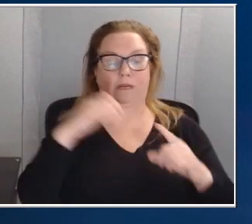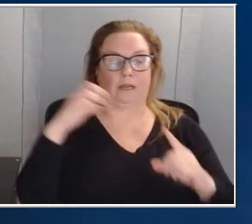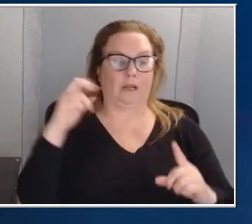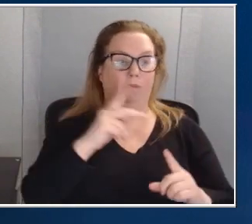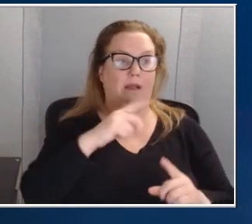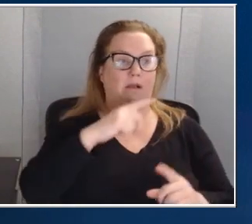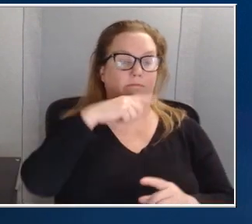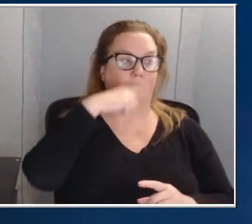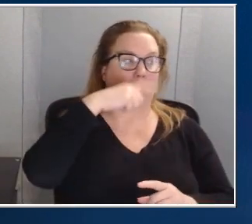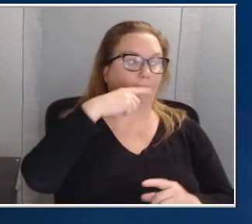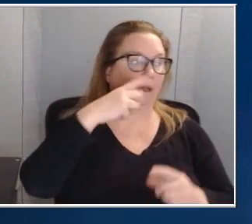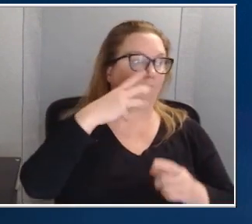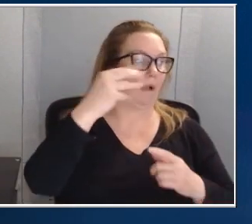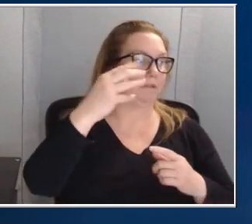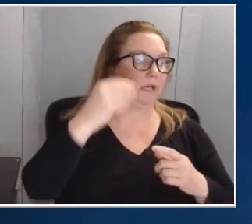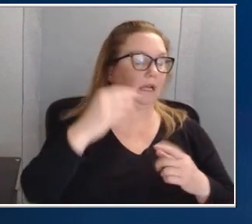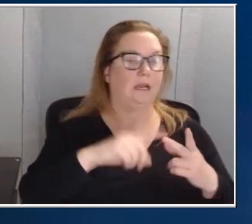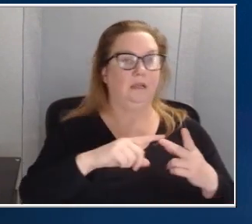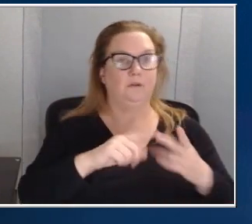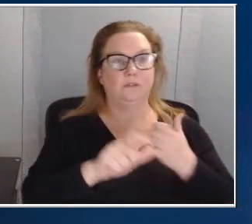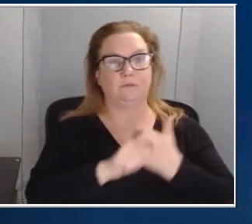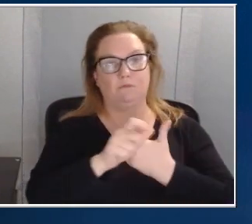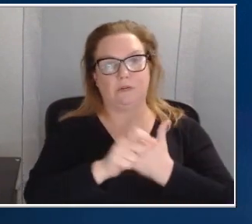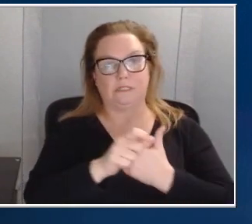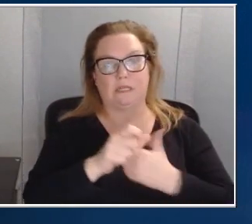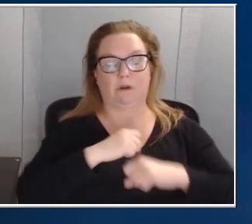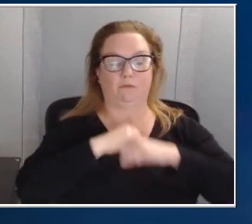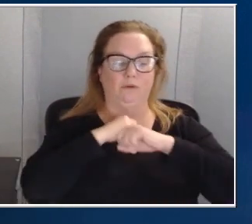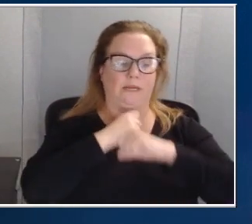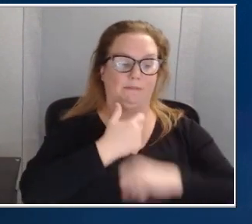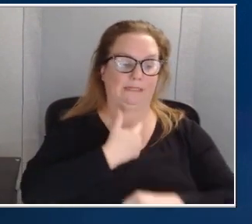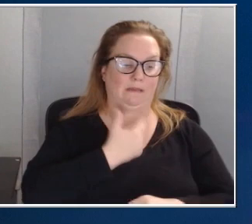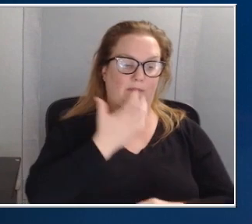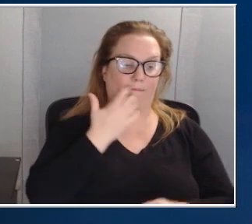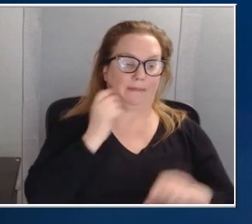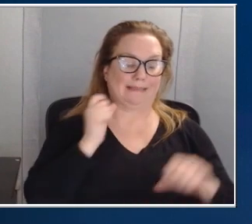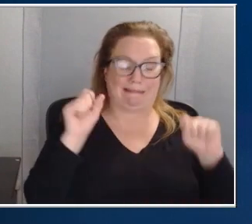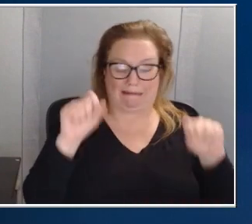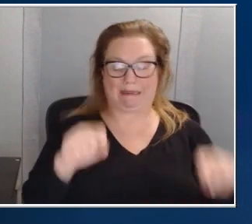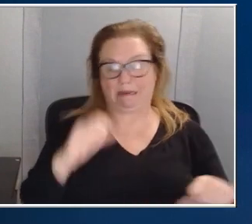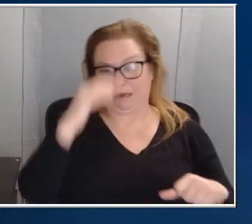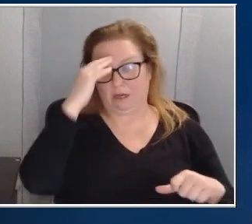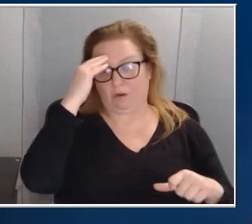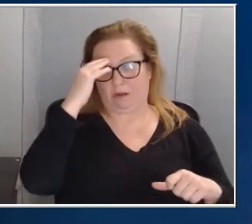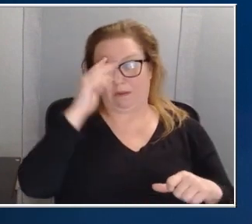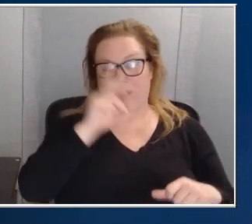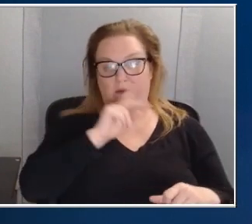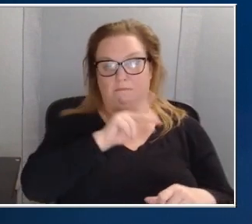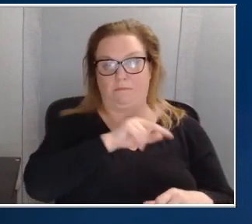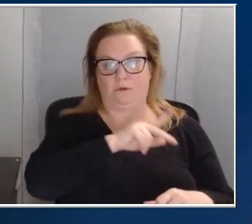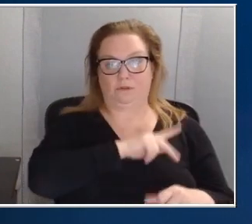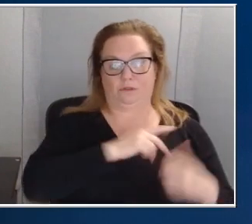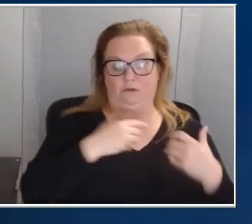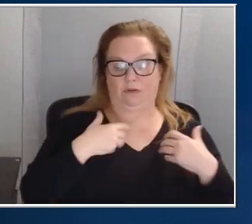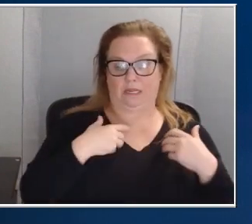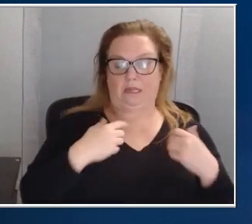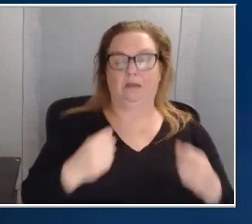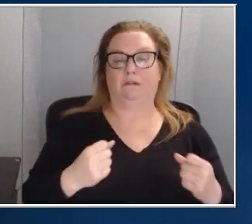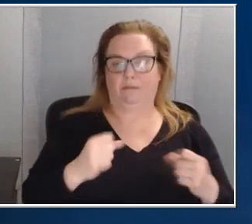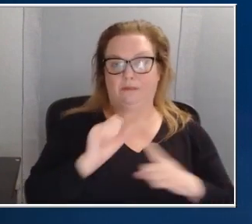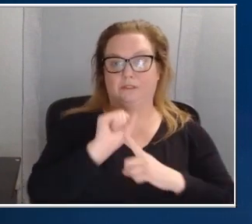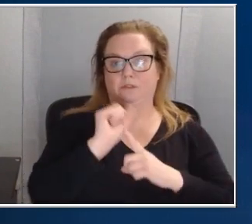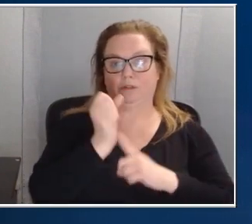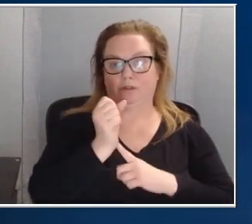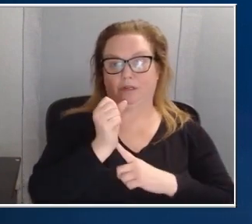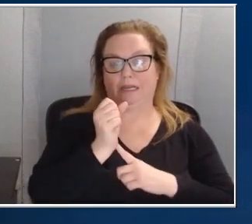can I do things? I know there's still going to be some risk. Let me protect myself the best I can, knowing my own personal health situation and my own level of comfort, and that becomes a